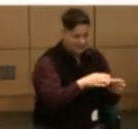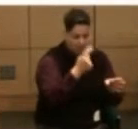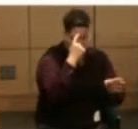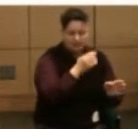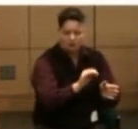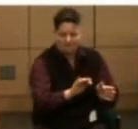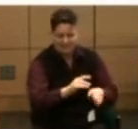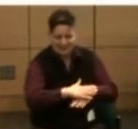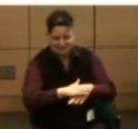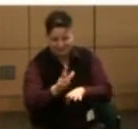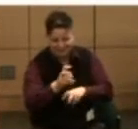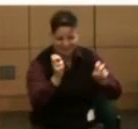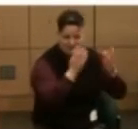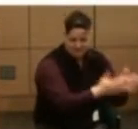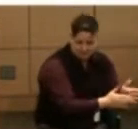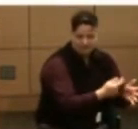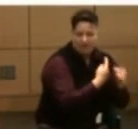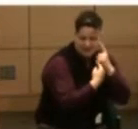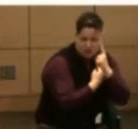or an MRI.